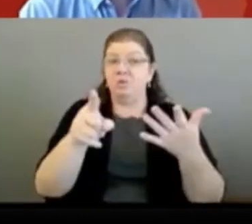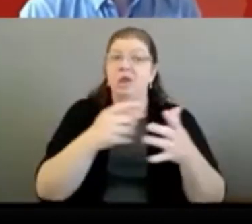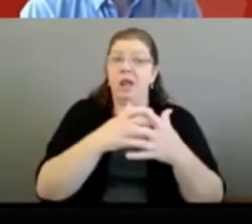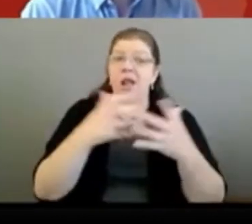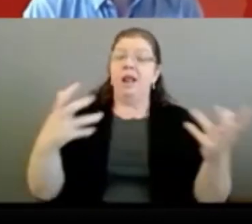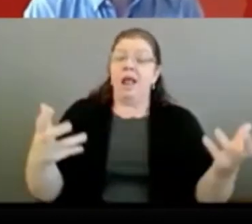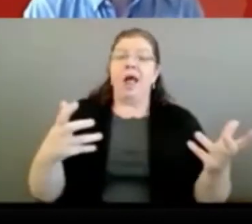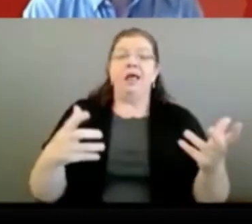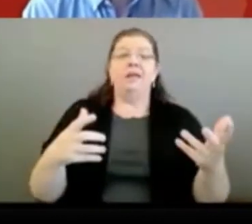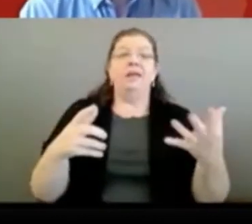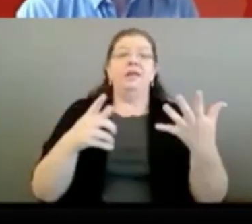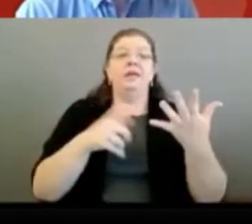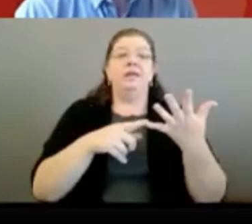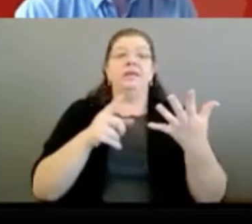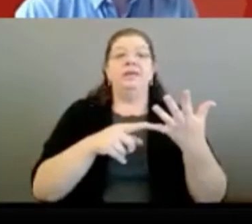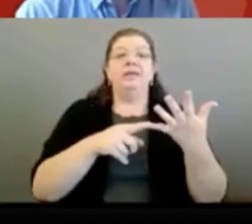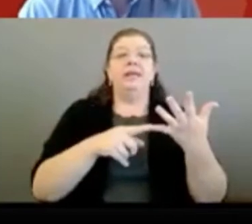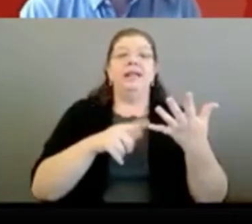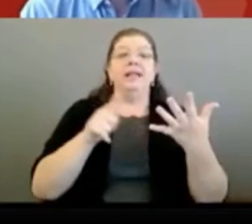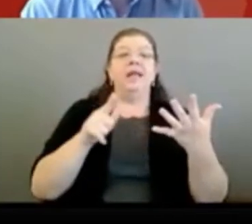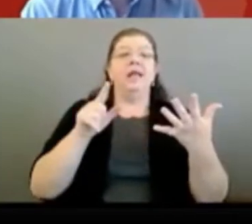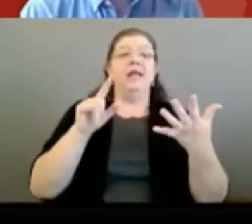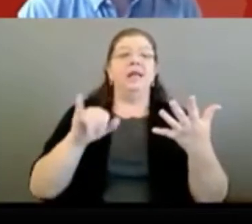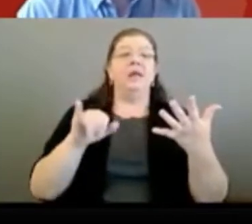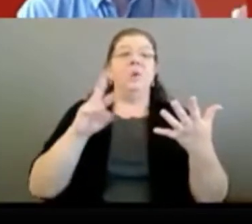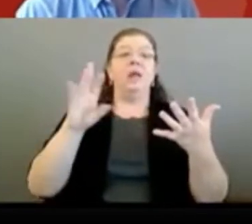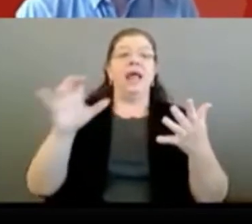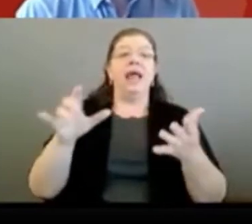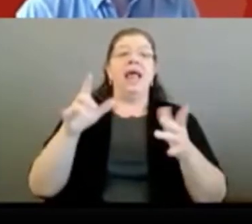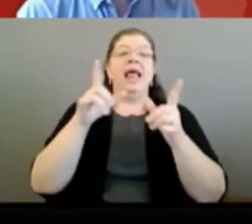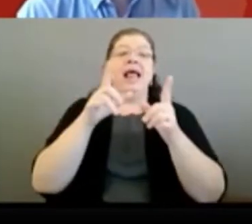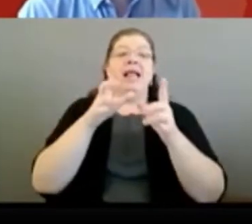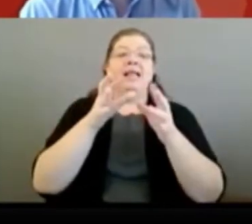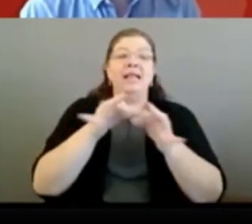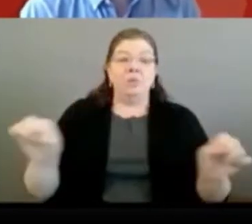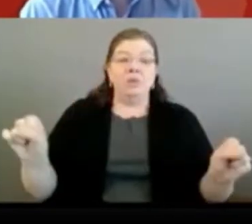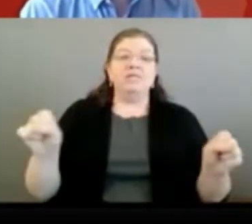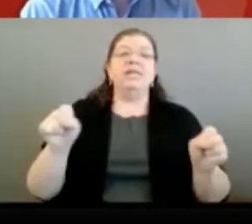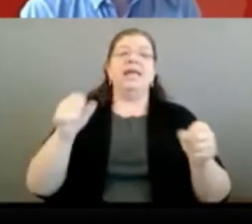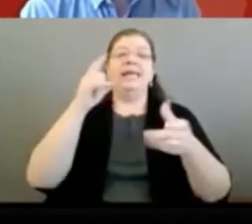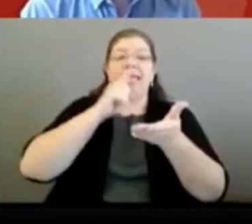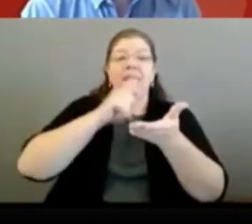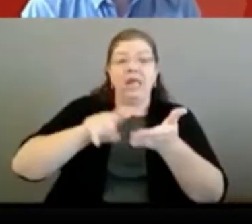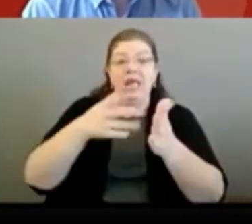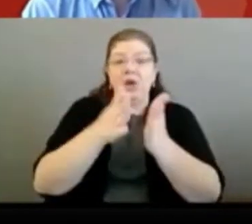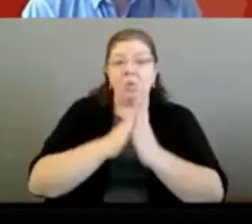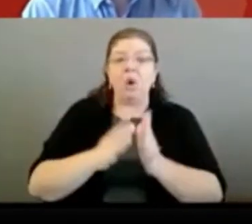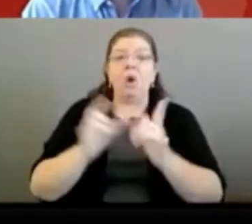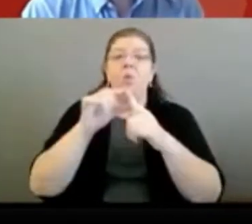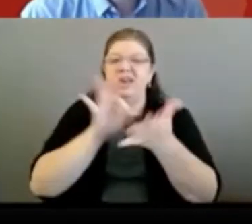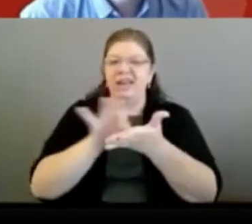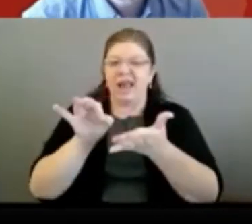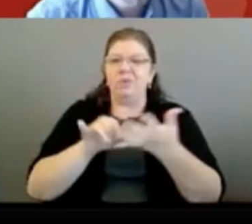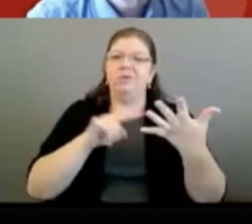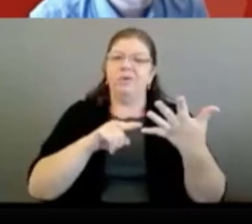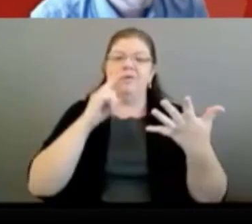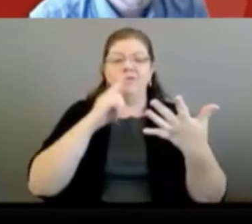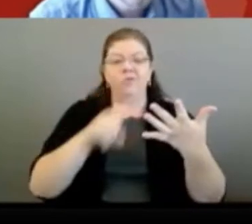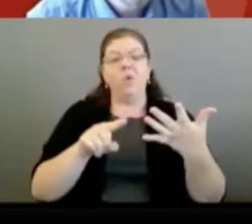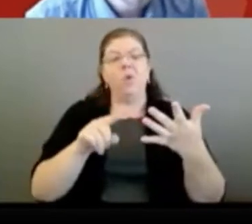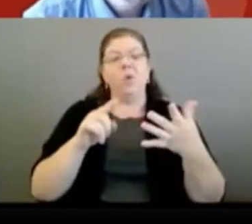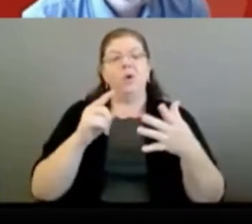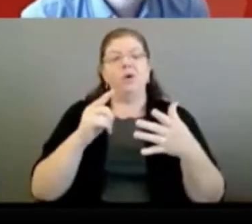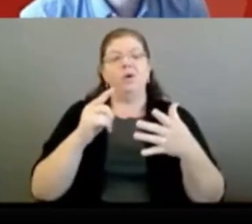the linguistic inquiry word count lexicon, for not only sentiment analysis, but many other psychometric